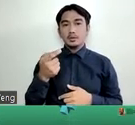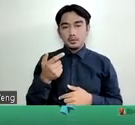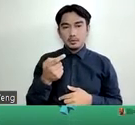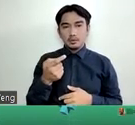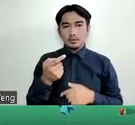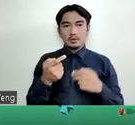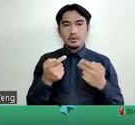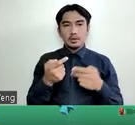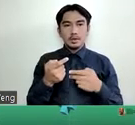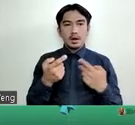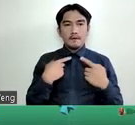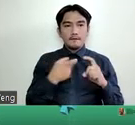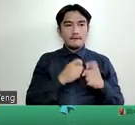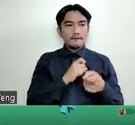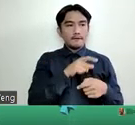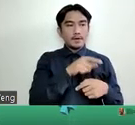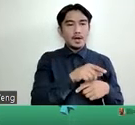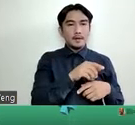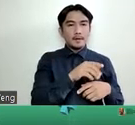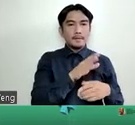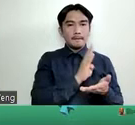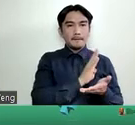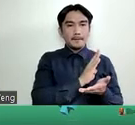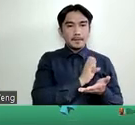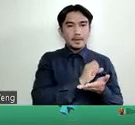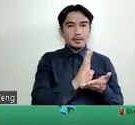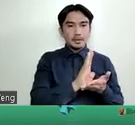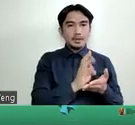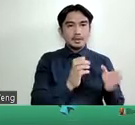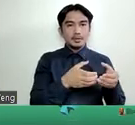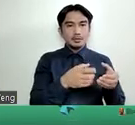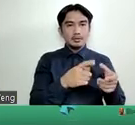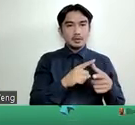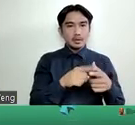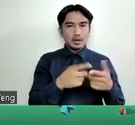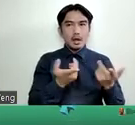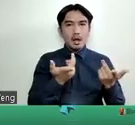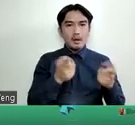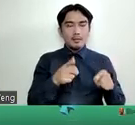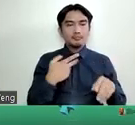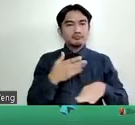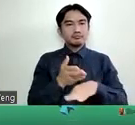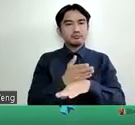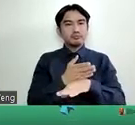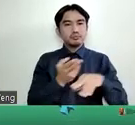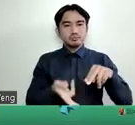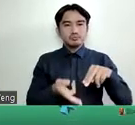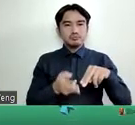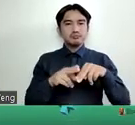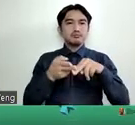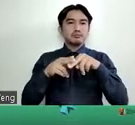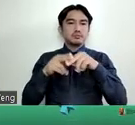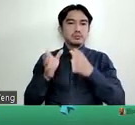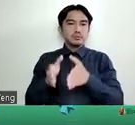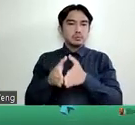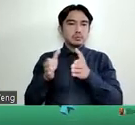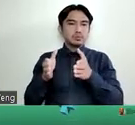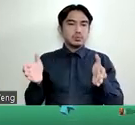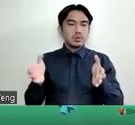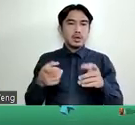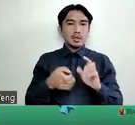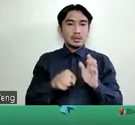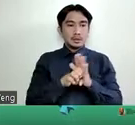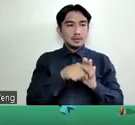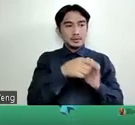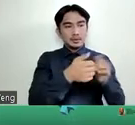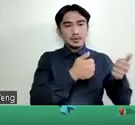from Benilde Prize, the Benilde HIFI Incubation Program also evolved to the Homebrewed Program. So of course, the winners from the Benilde